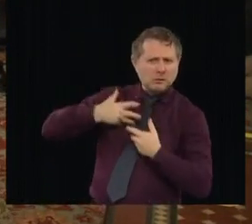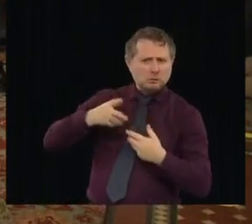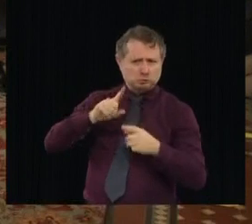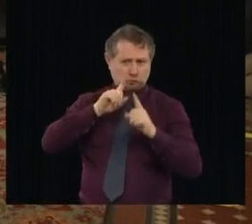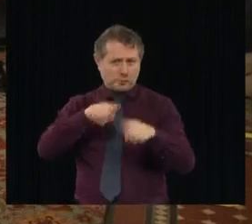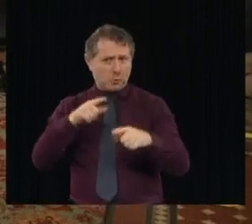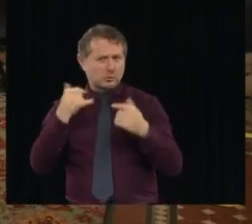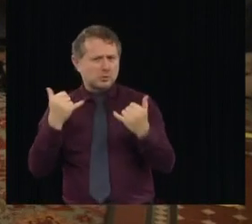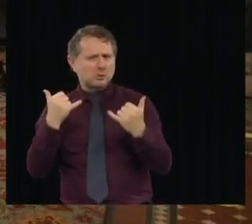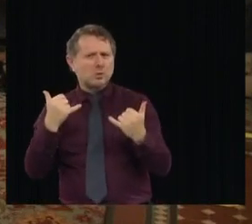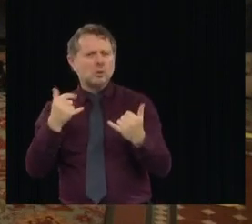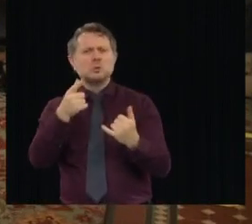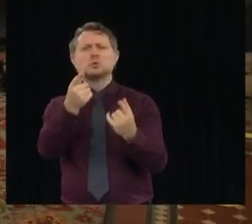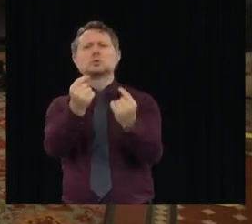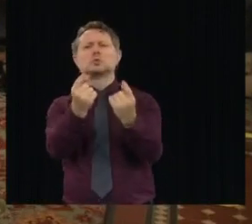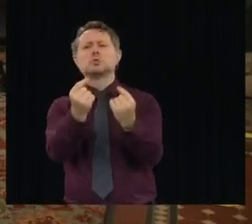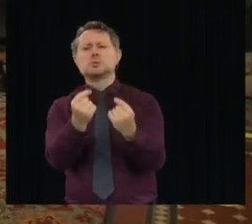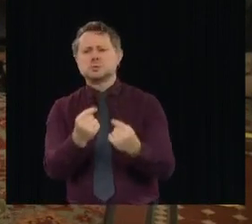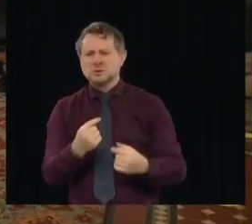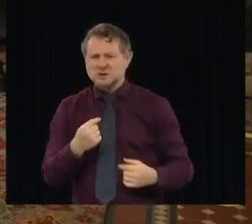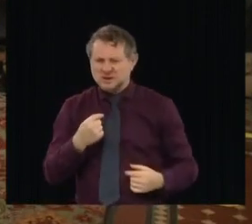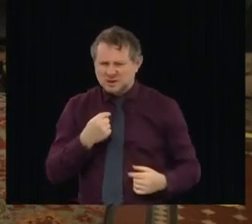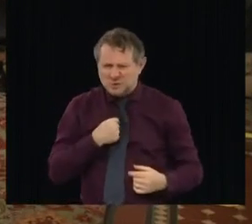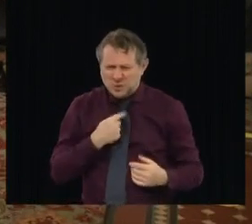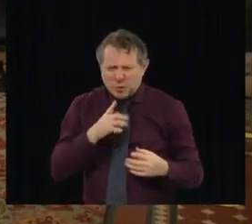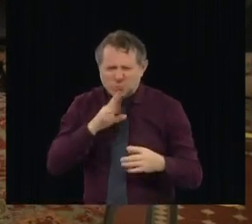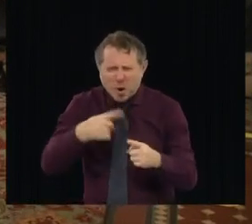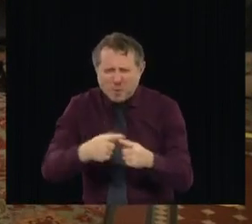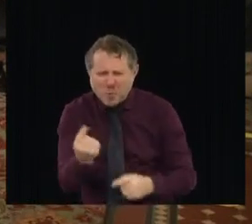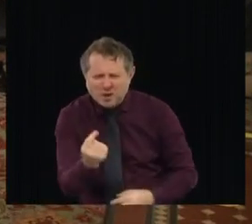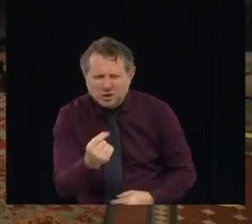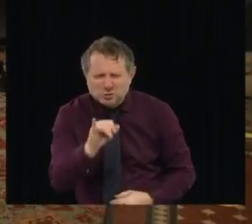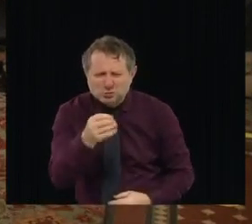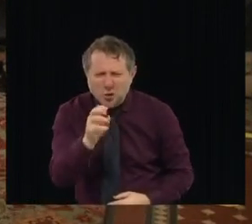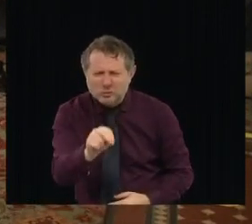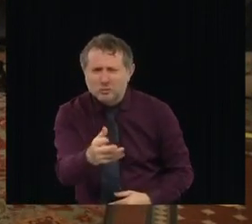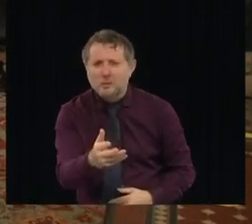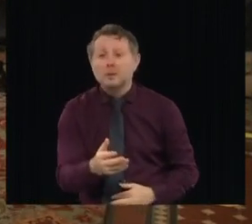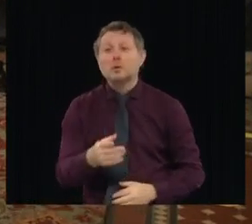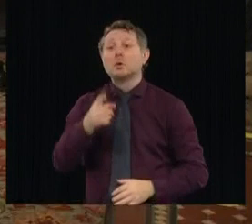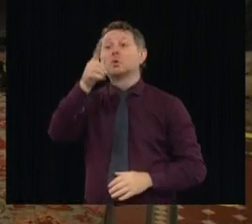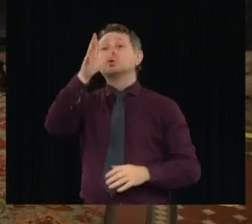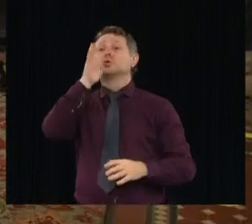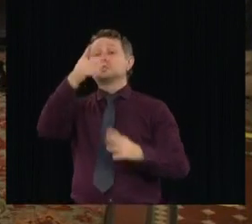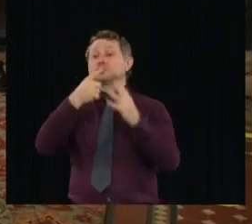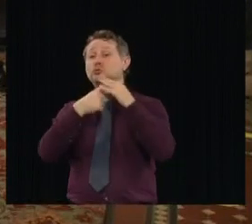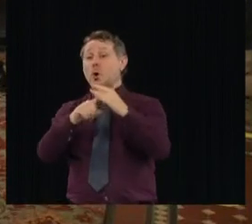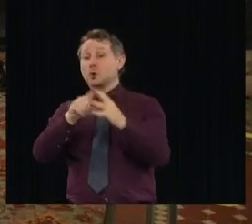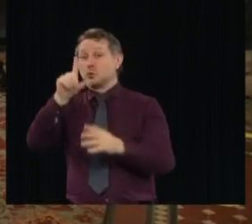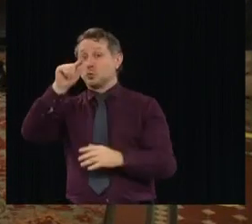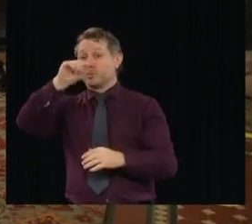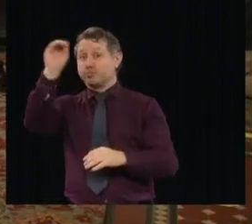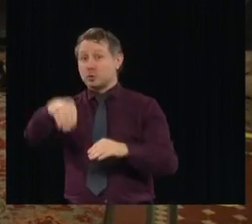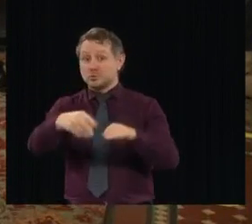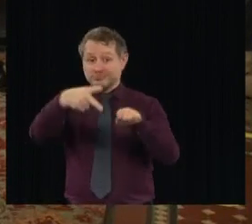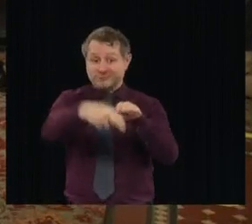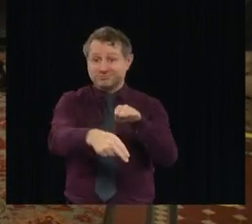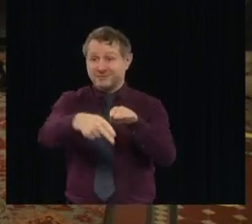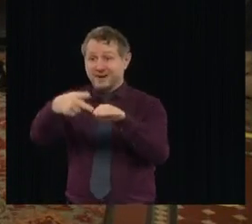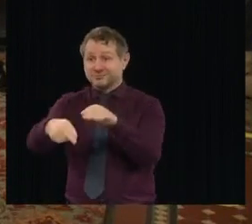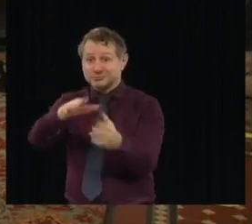do? what am I going to do about what, John? Well, are you going to implement the 20% cuts to schools and local governments?